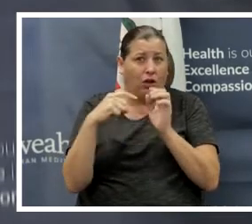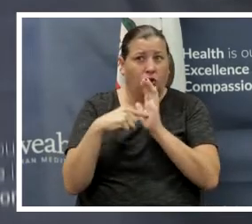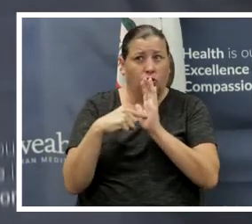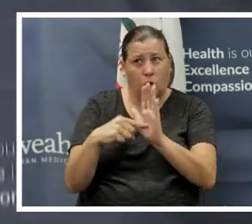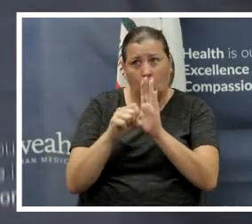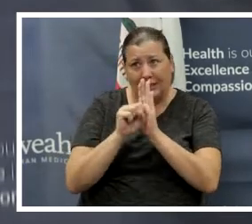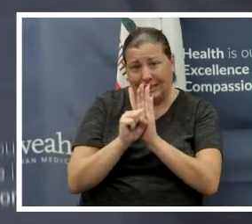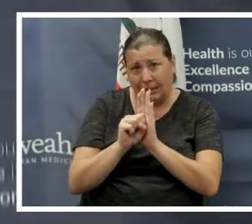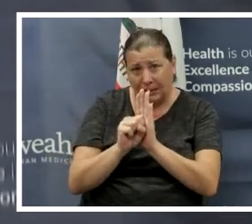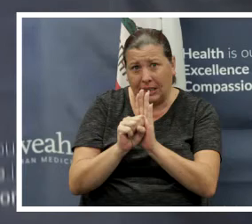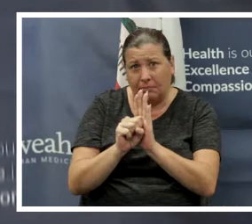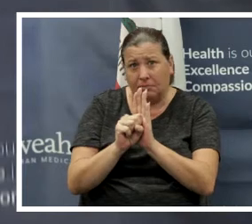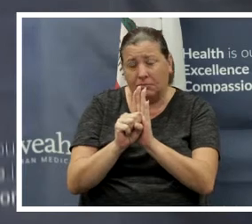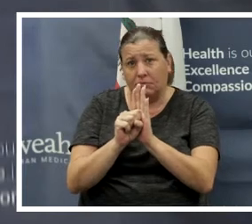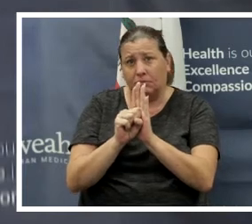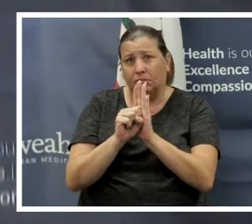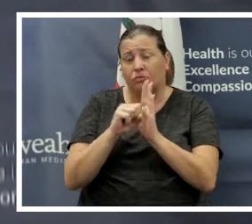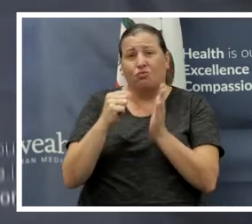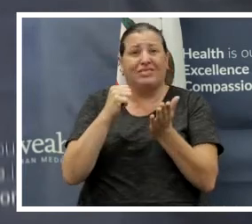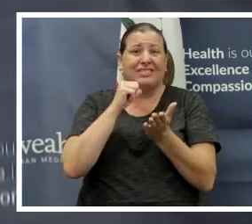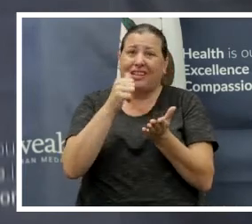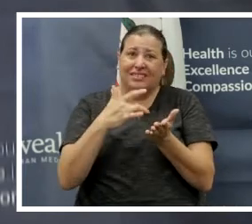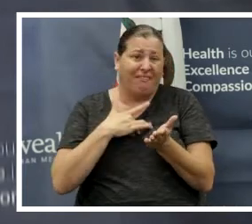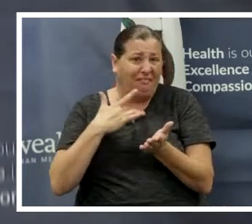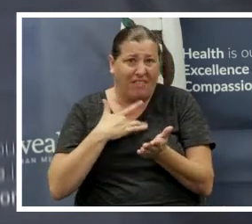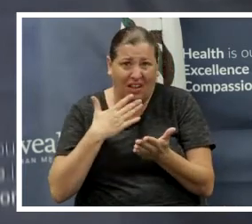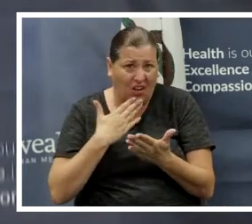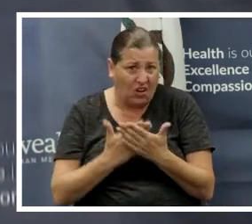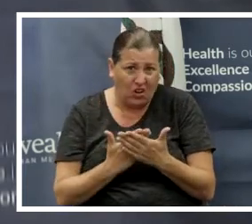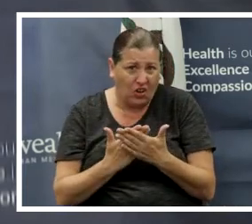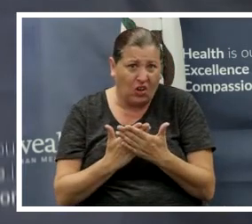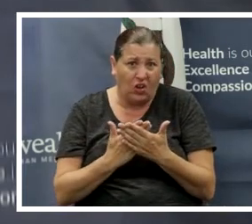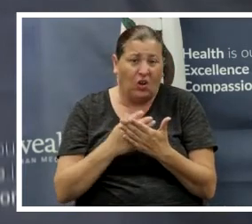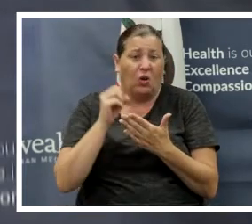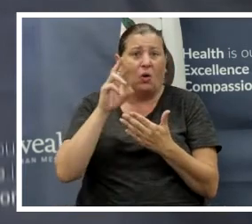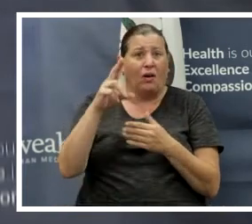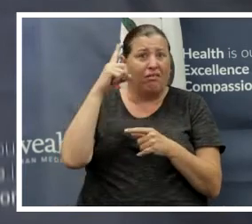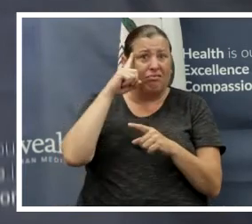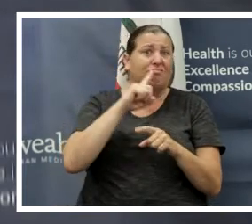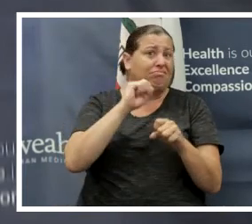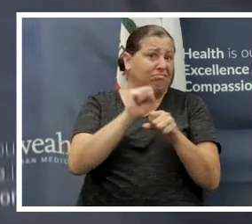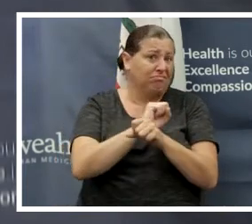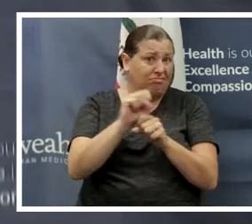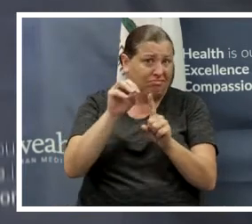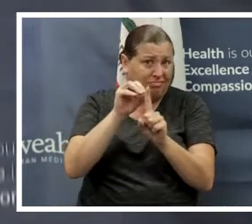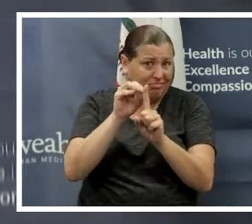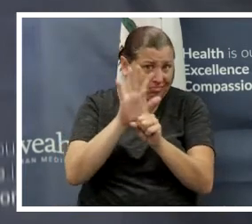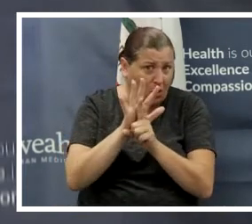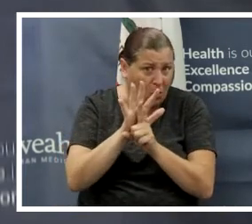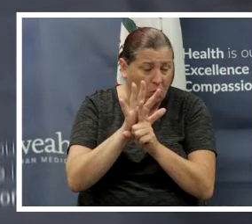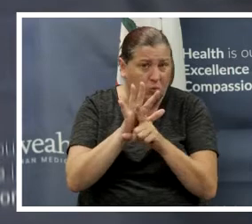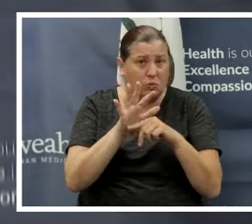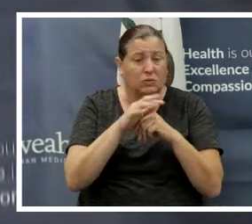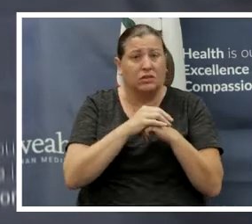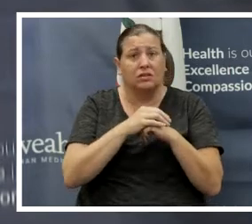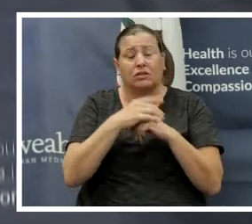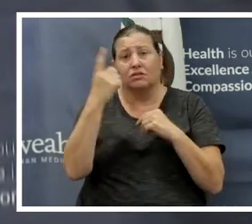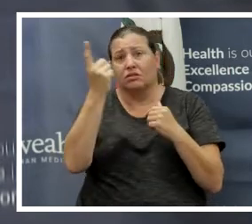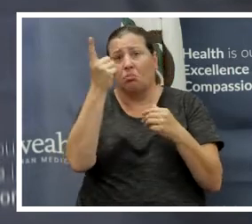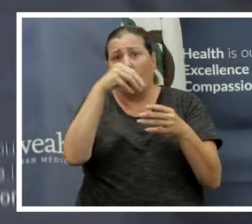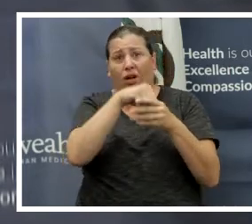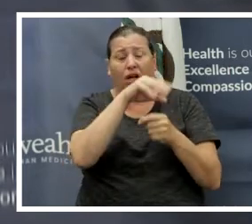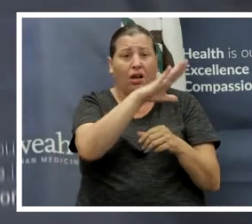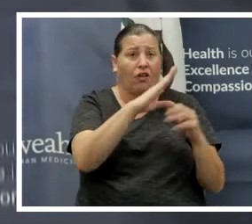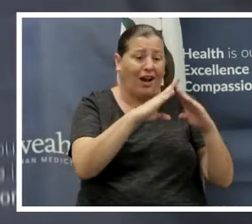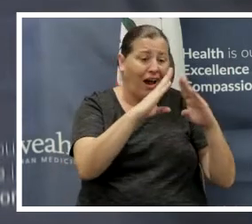well, or they think they've been exposed, that somebody in their household or somebody that they